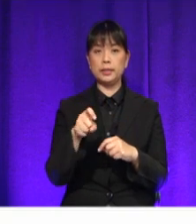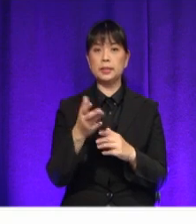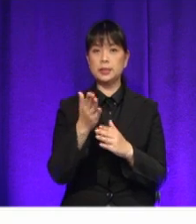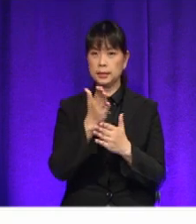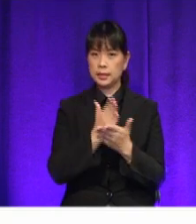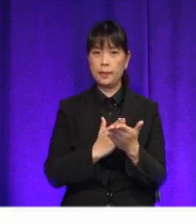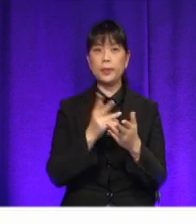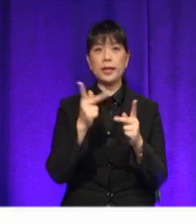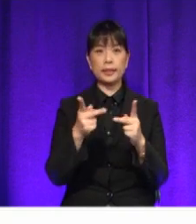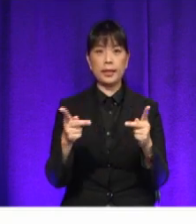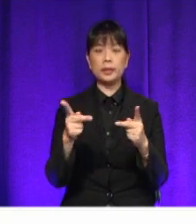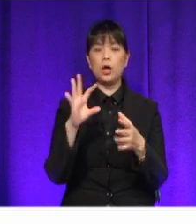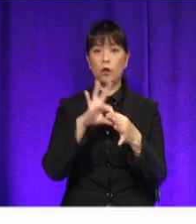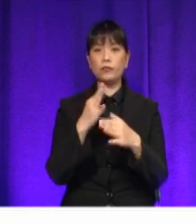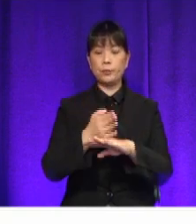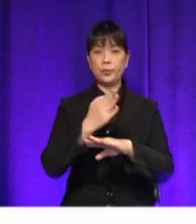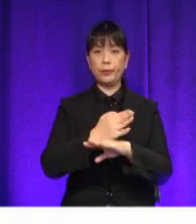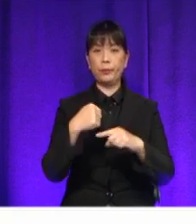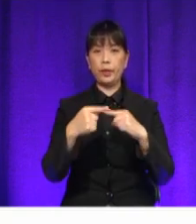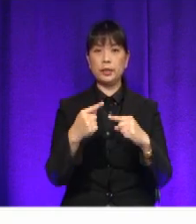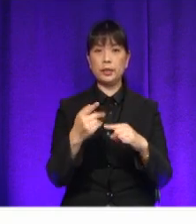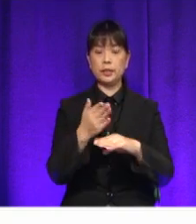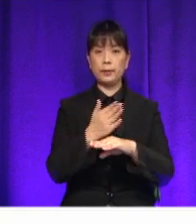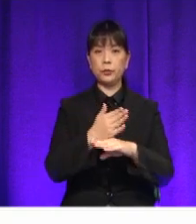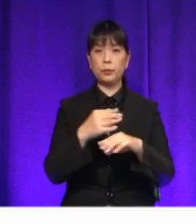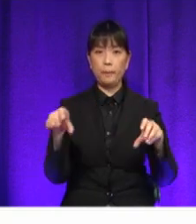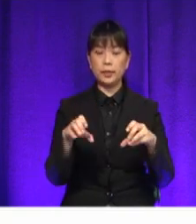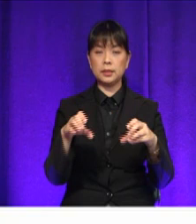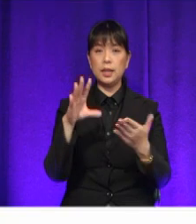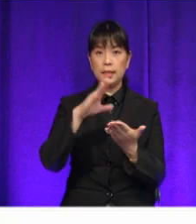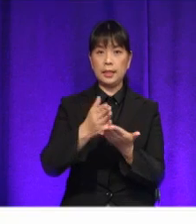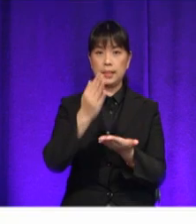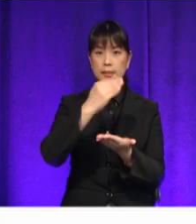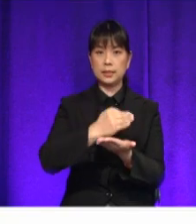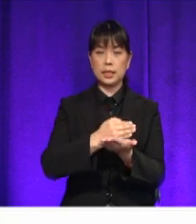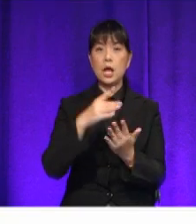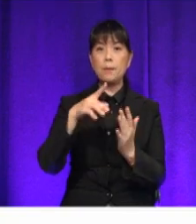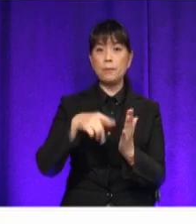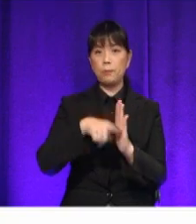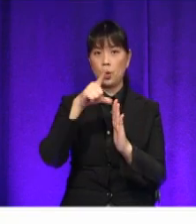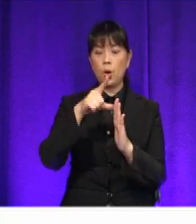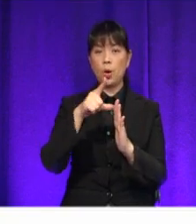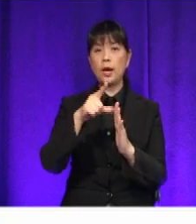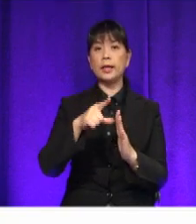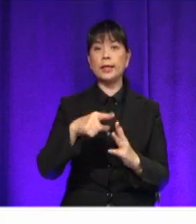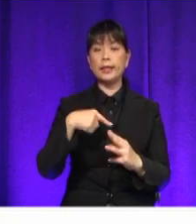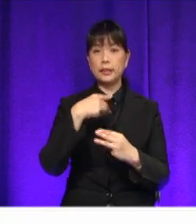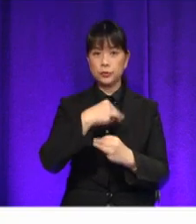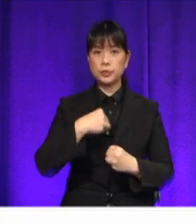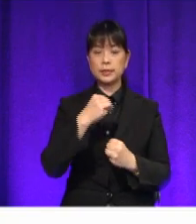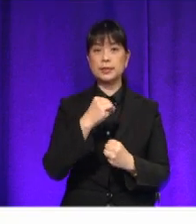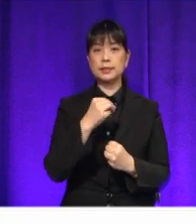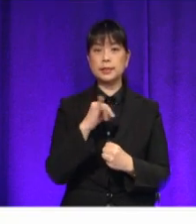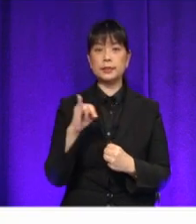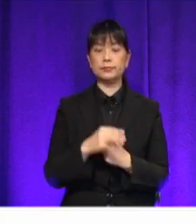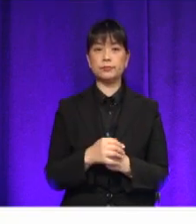improvement. Especially when it comes to making lessons more interesting. We have had quite a few complaints from both parents and